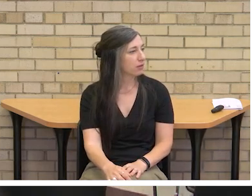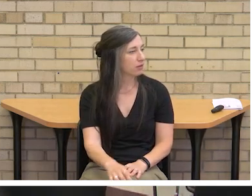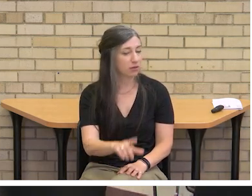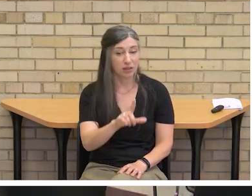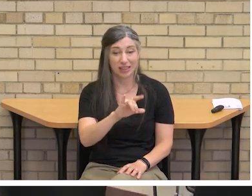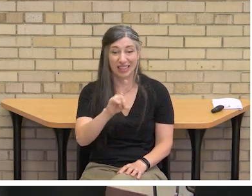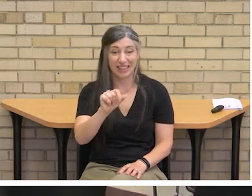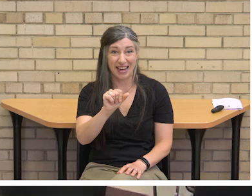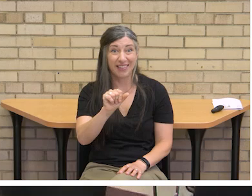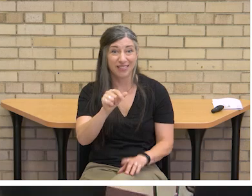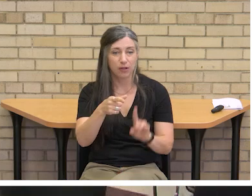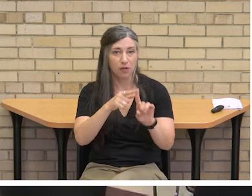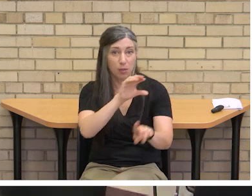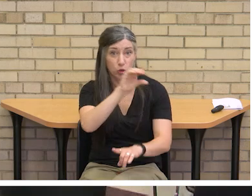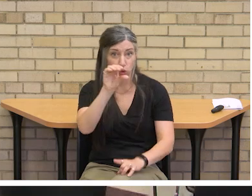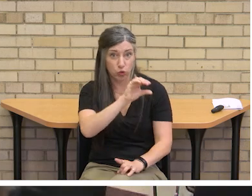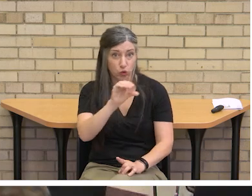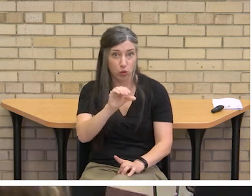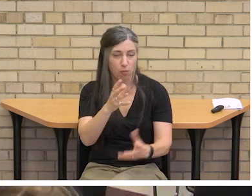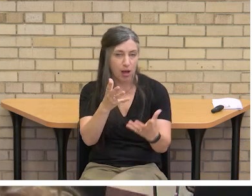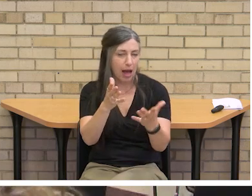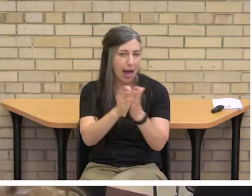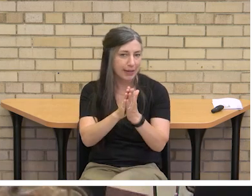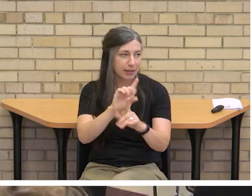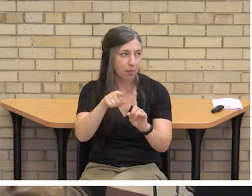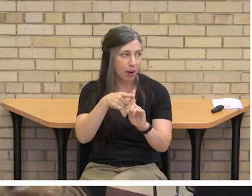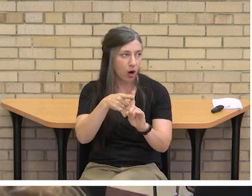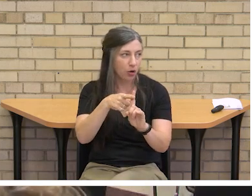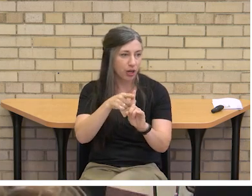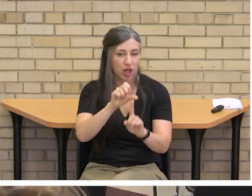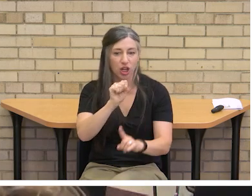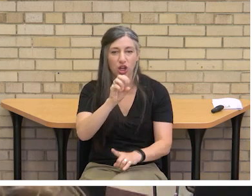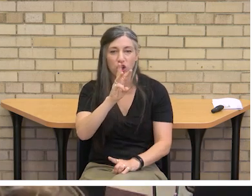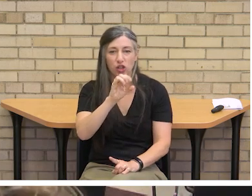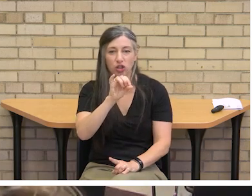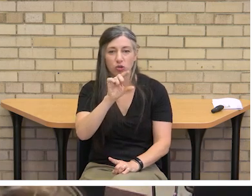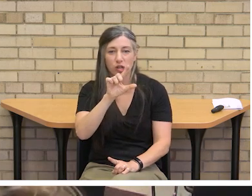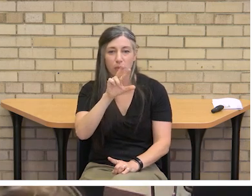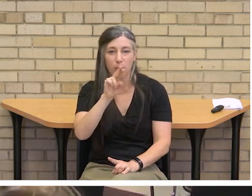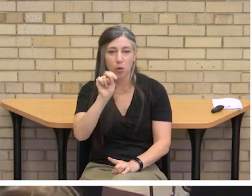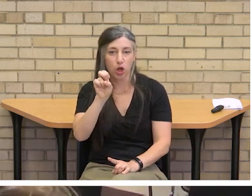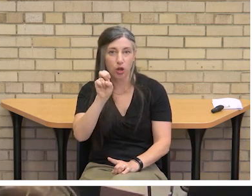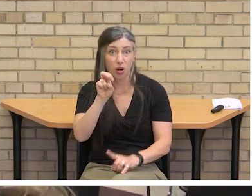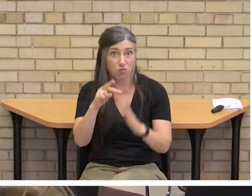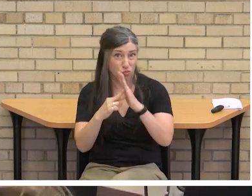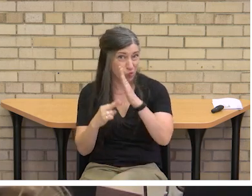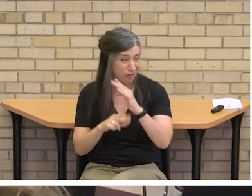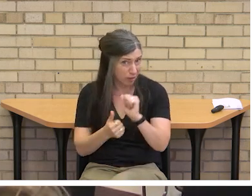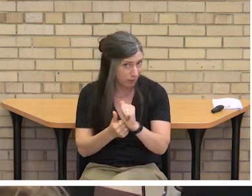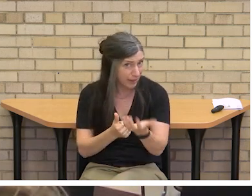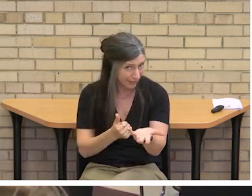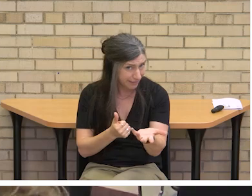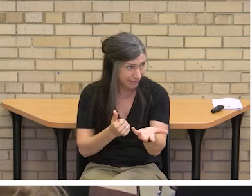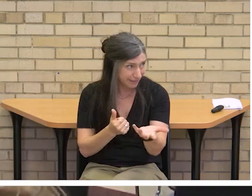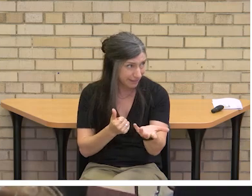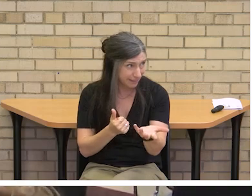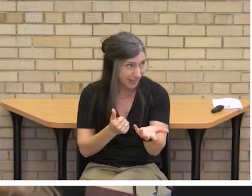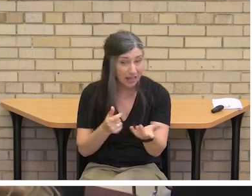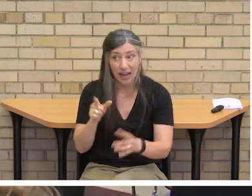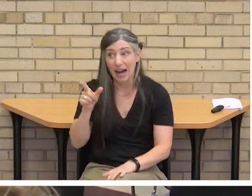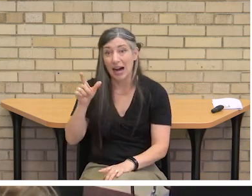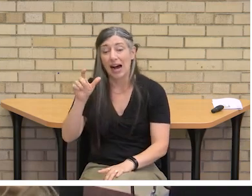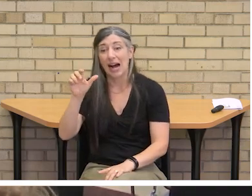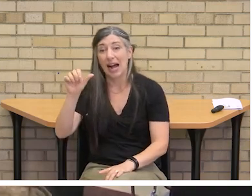Linda on Zoom wants to know, or wants an update on the condition of the Swinburne Bridge, because it's seen a lot of use since the closure of